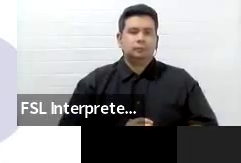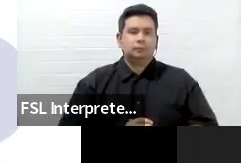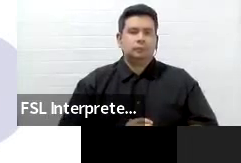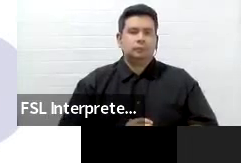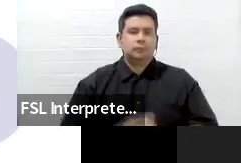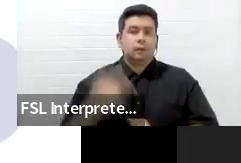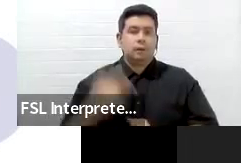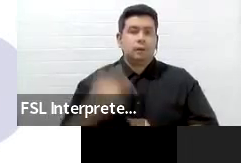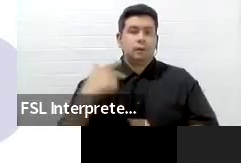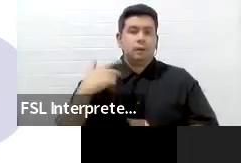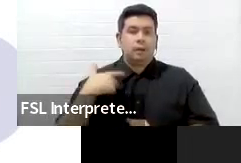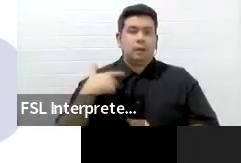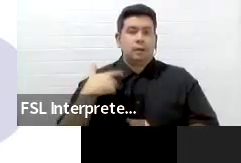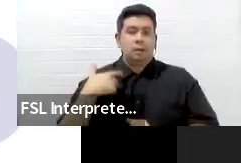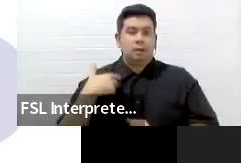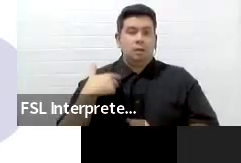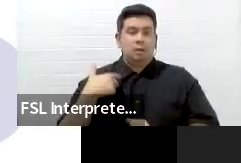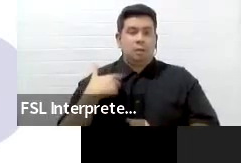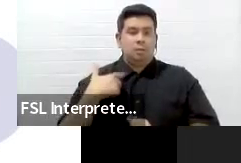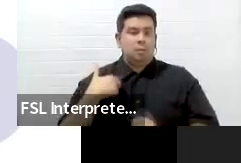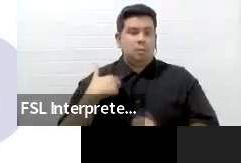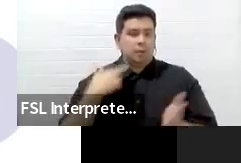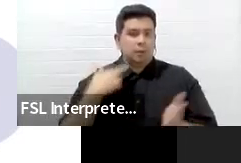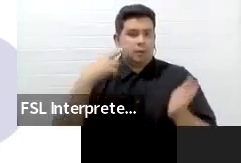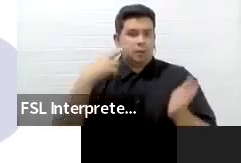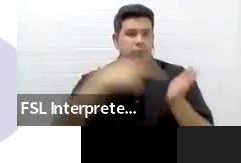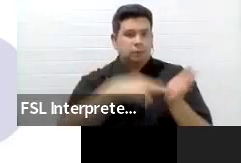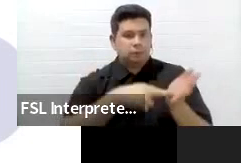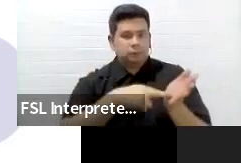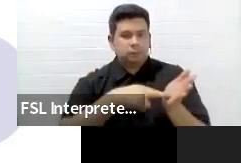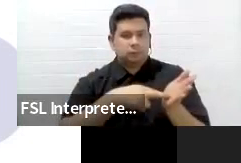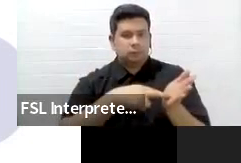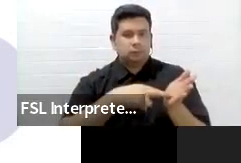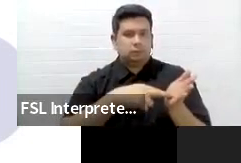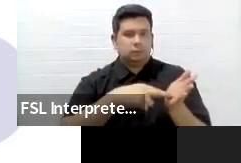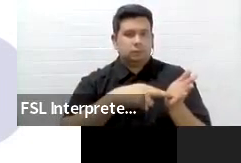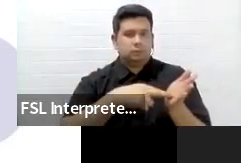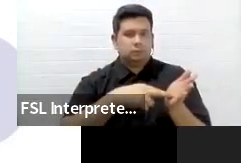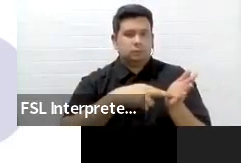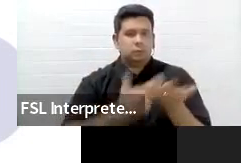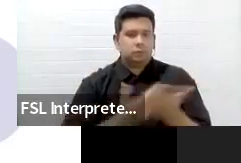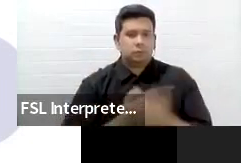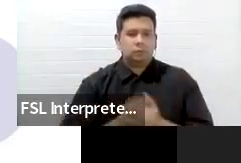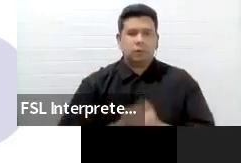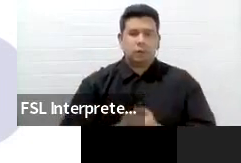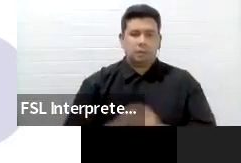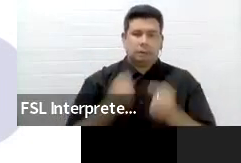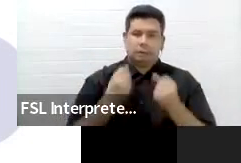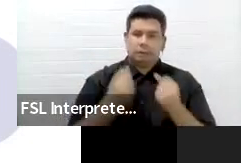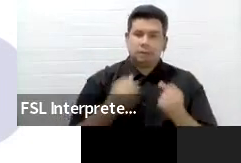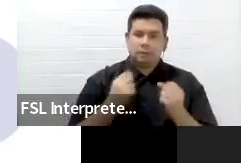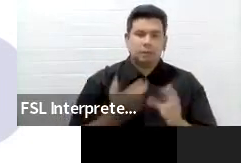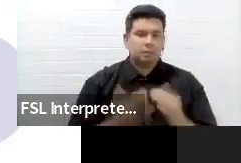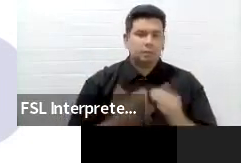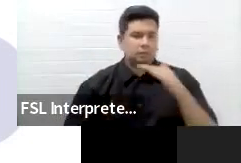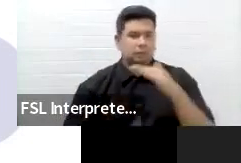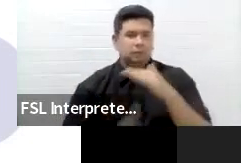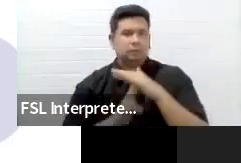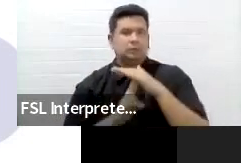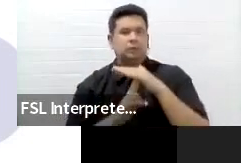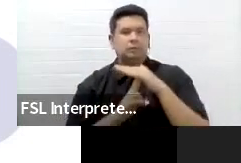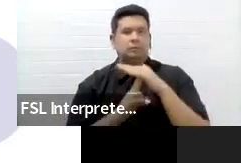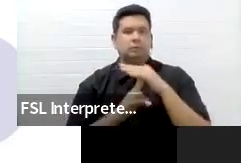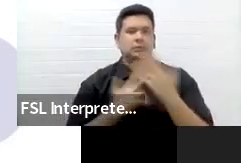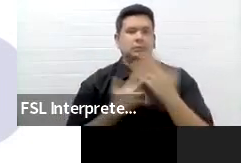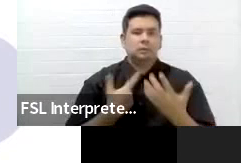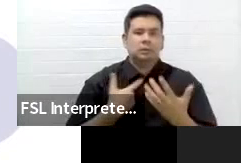reports of the Bureau of Health mentioned the depletion of personnel through resignation, reassignment, and war